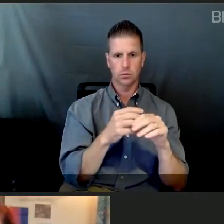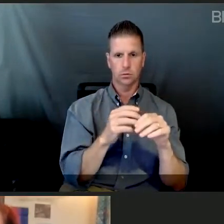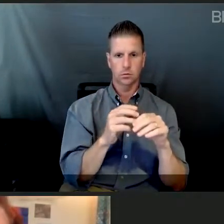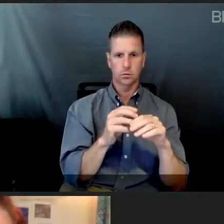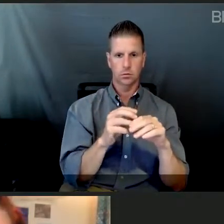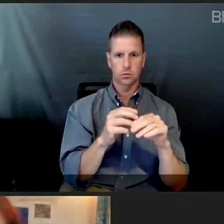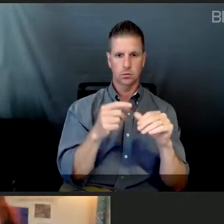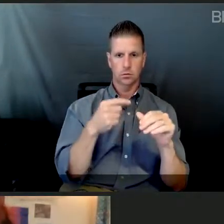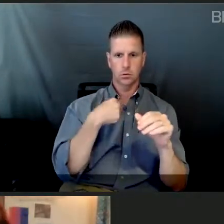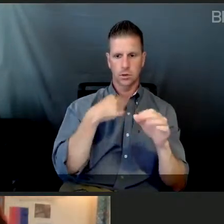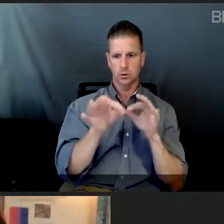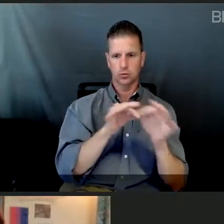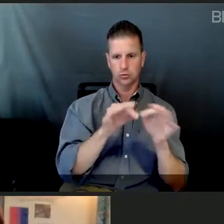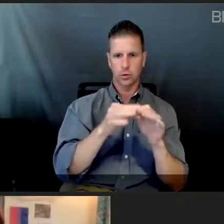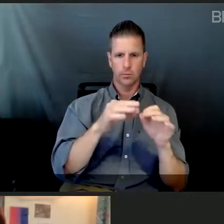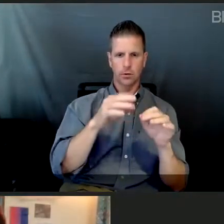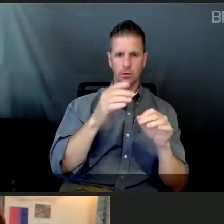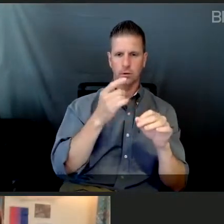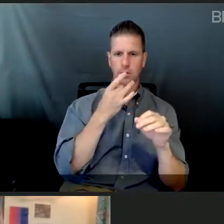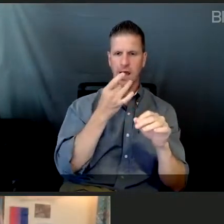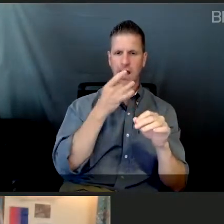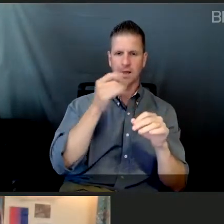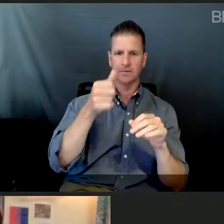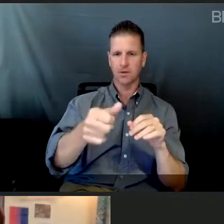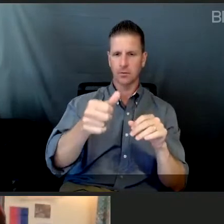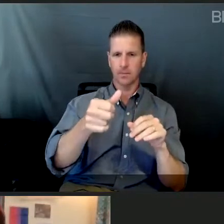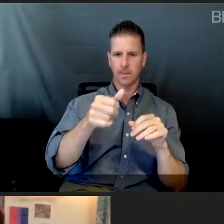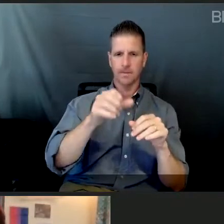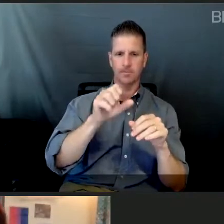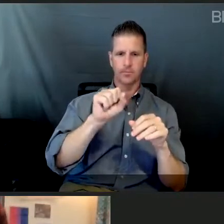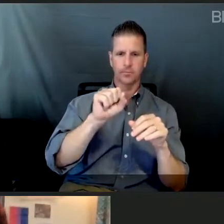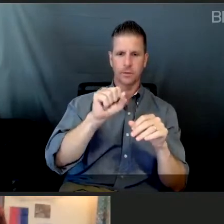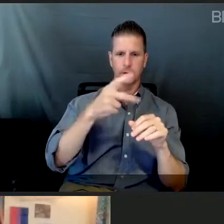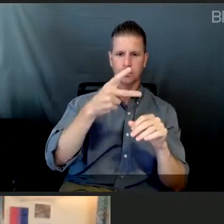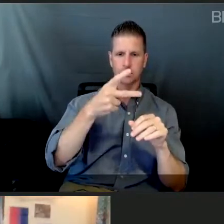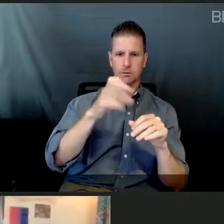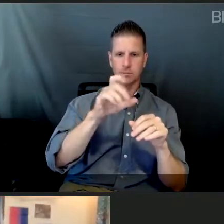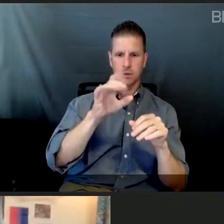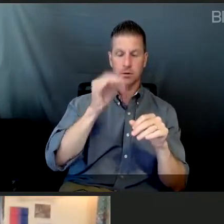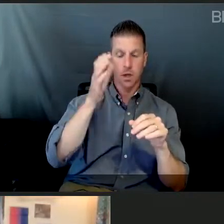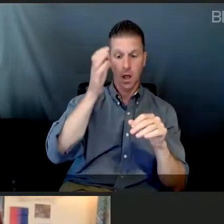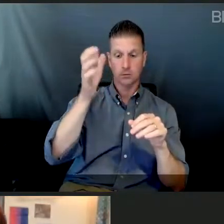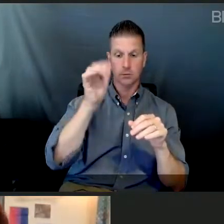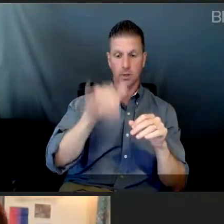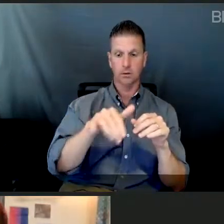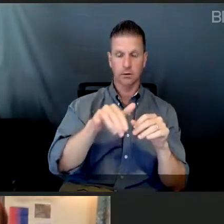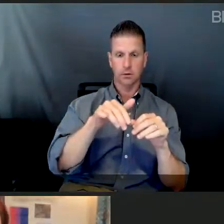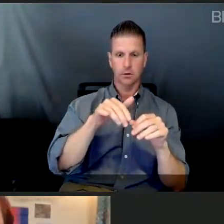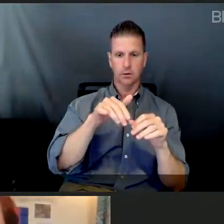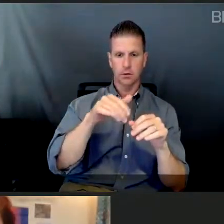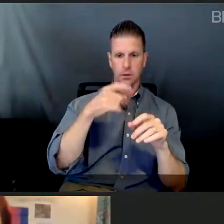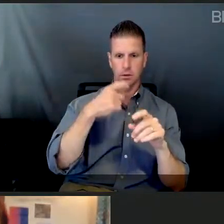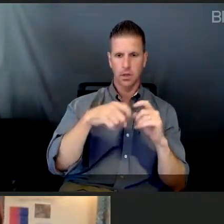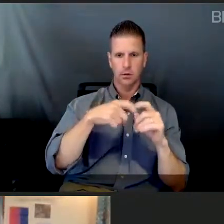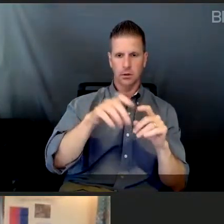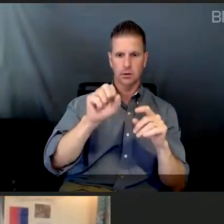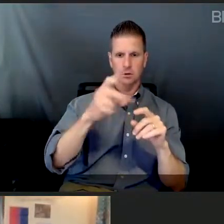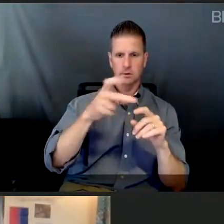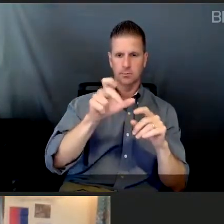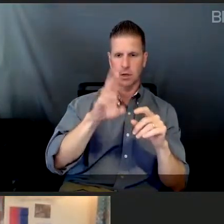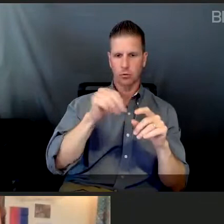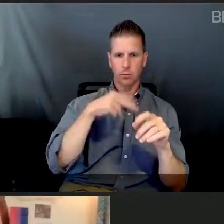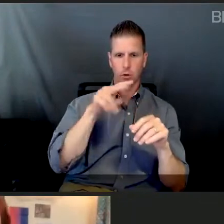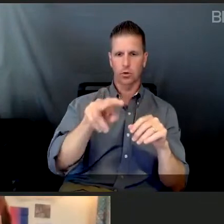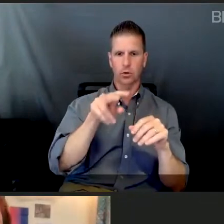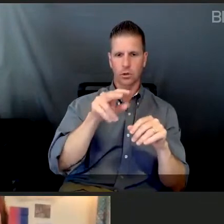I was describing the light fingerprint before and how spectroscopy, and really the concept of that is the electromagnetic spectrum. And we're looking at a certain